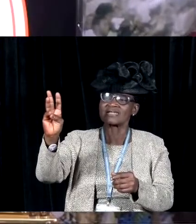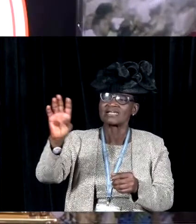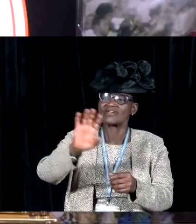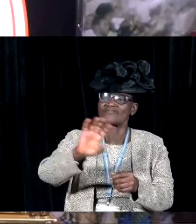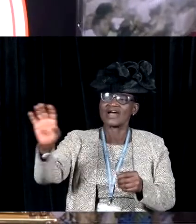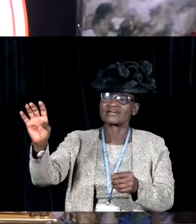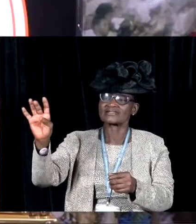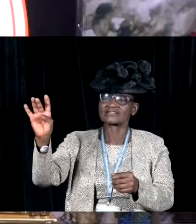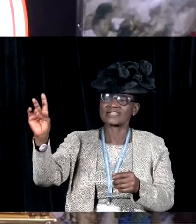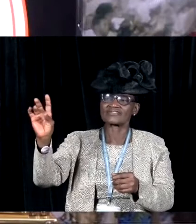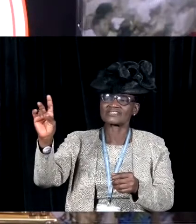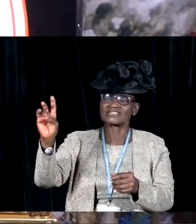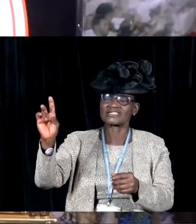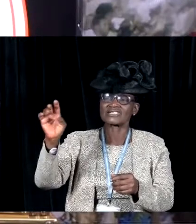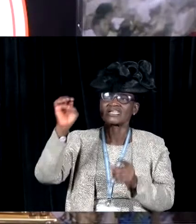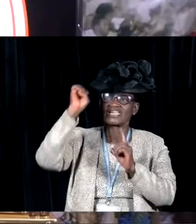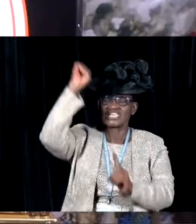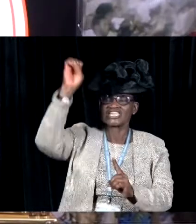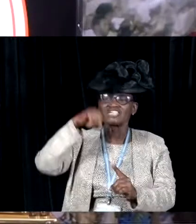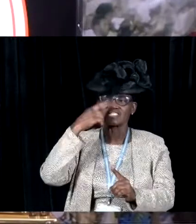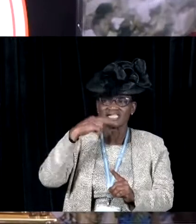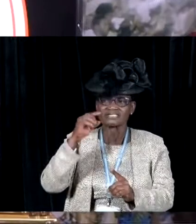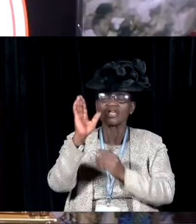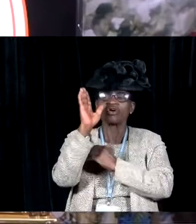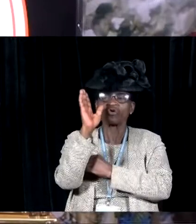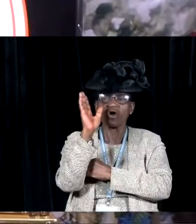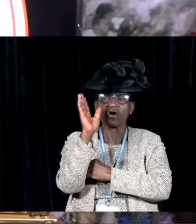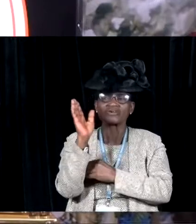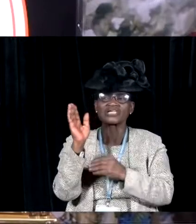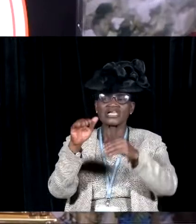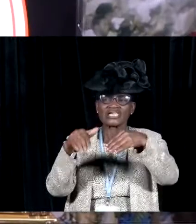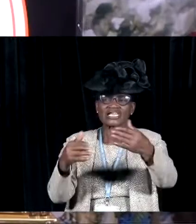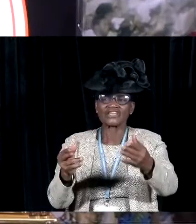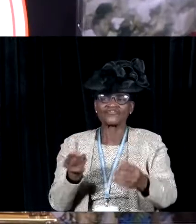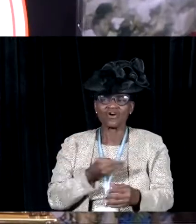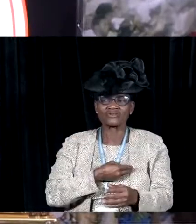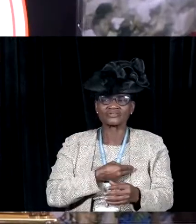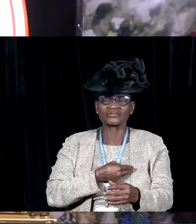chapter 6, verse 17, he says God gives us